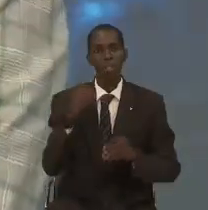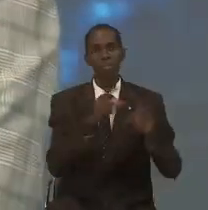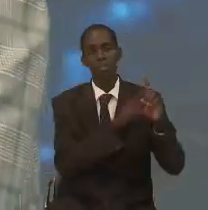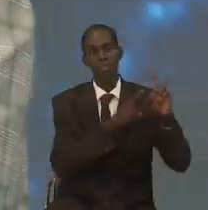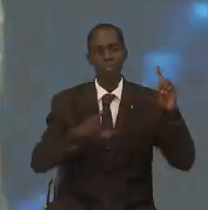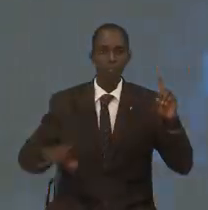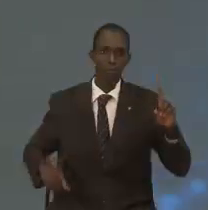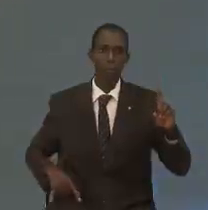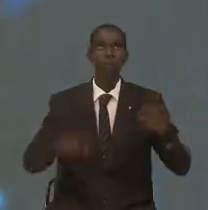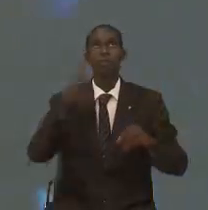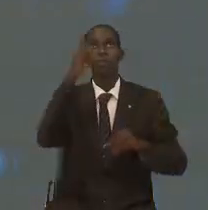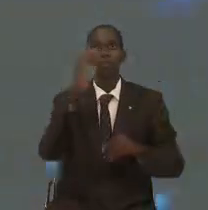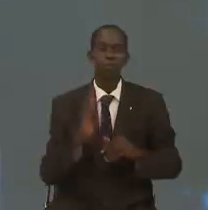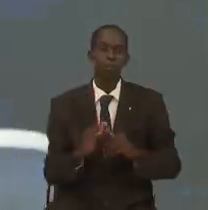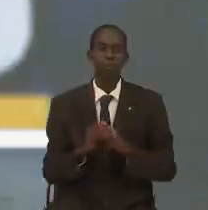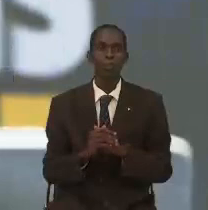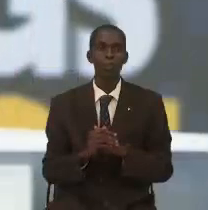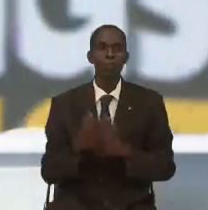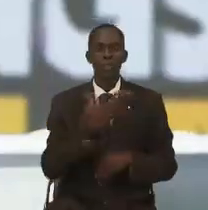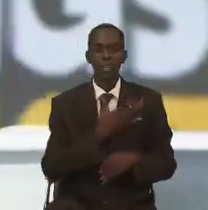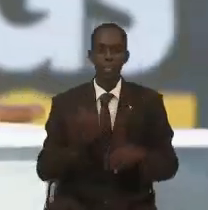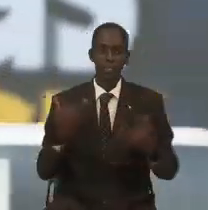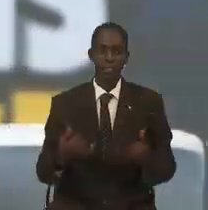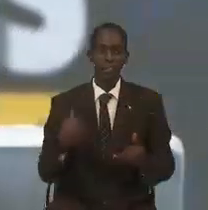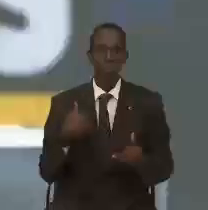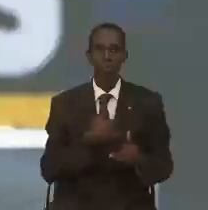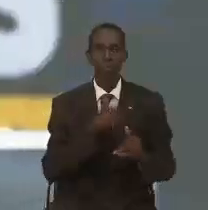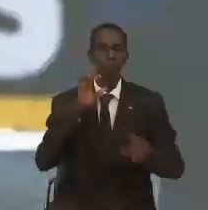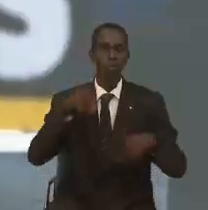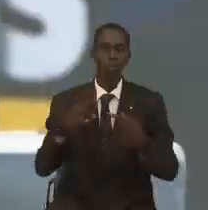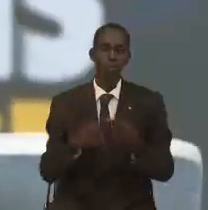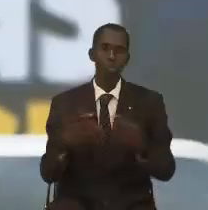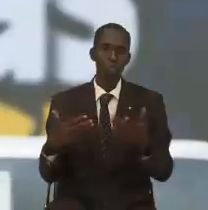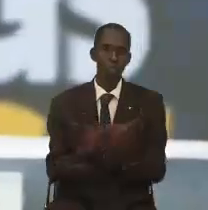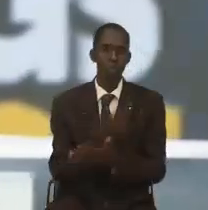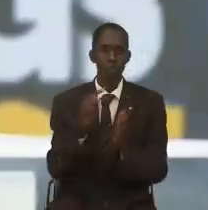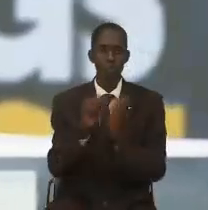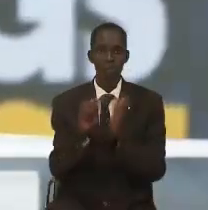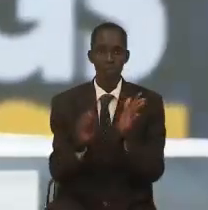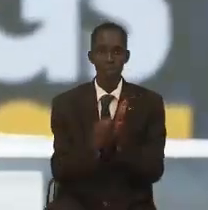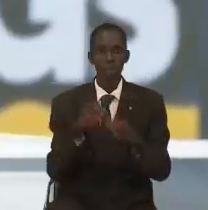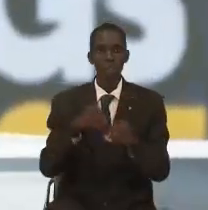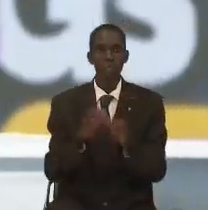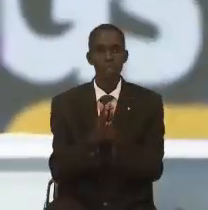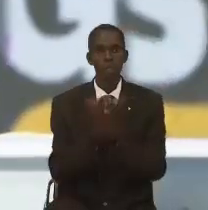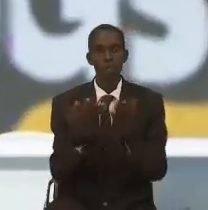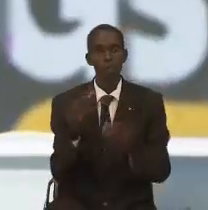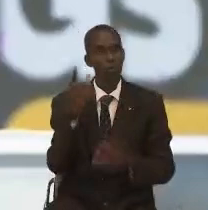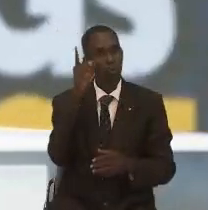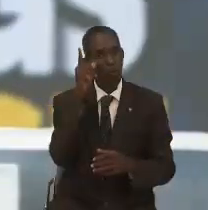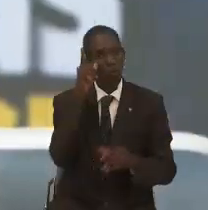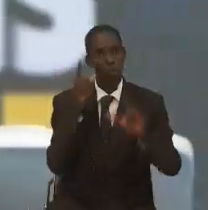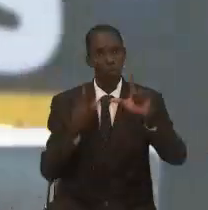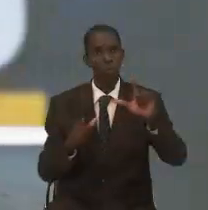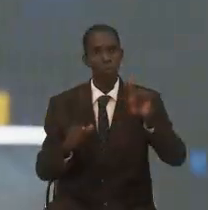Lord God. And now we're going to turn to the New Testament in Luke chapter 12. I will read